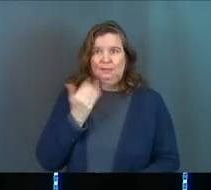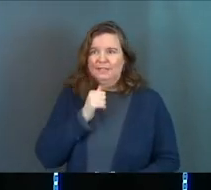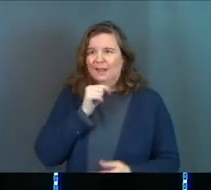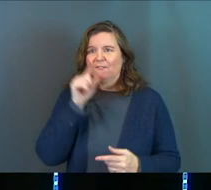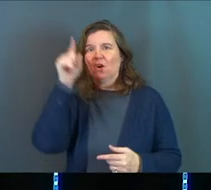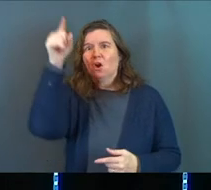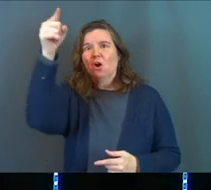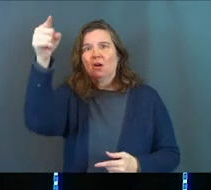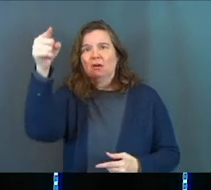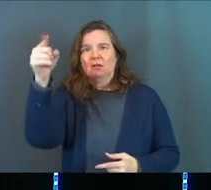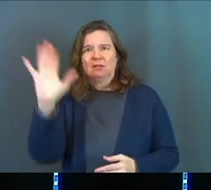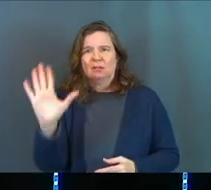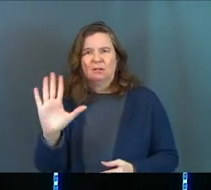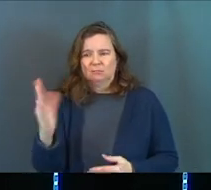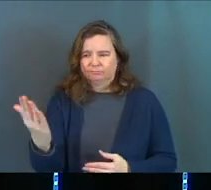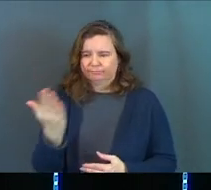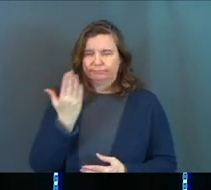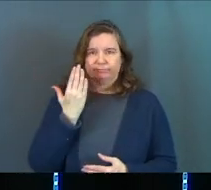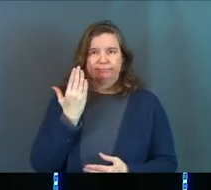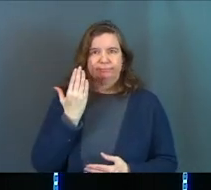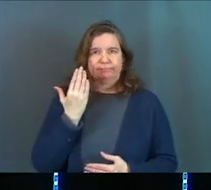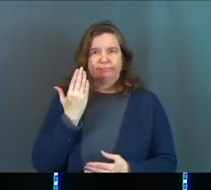Not far away.